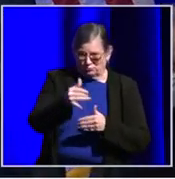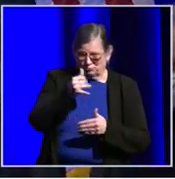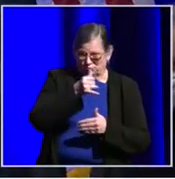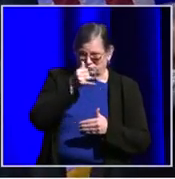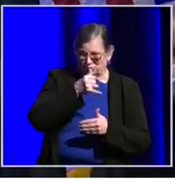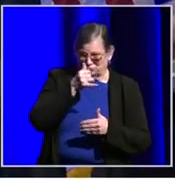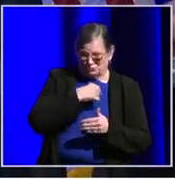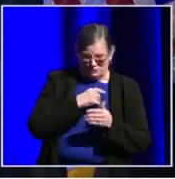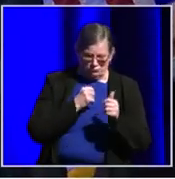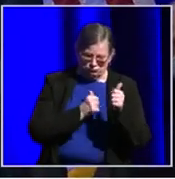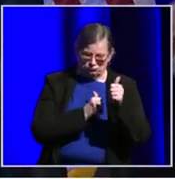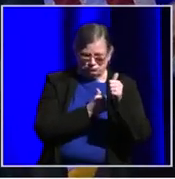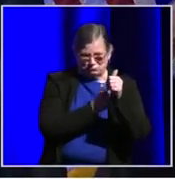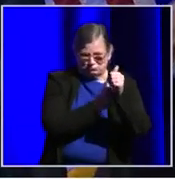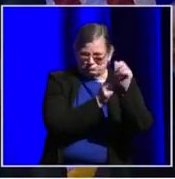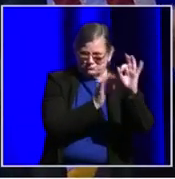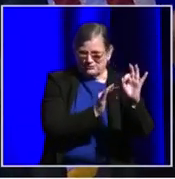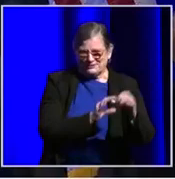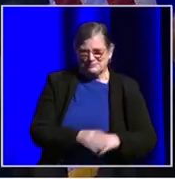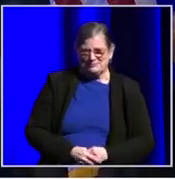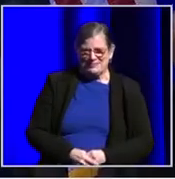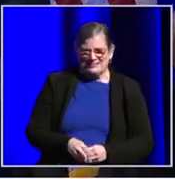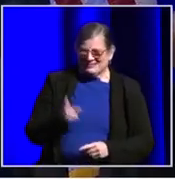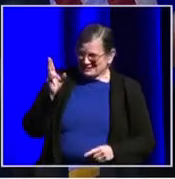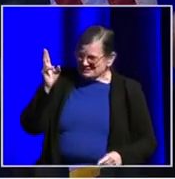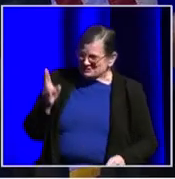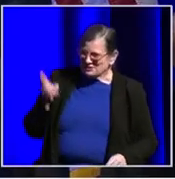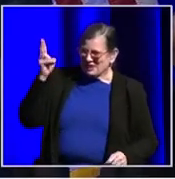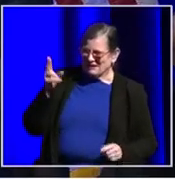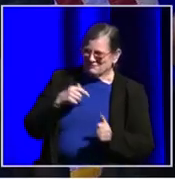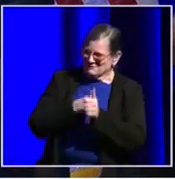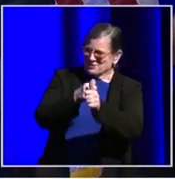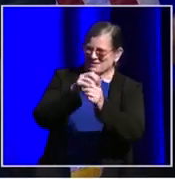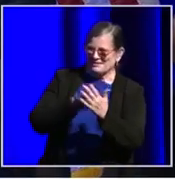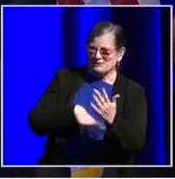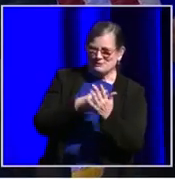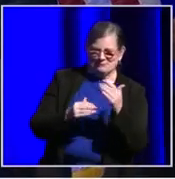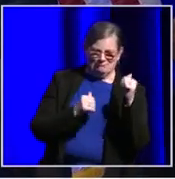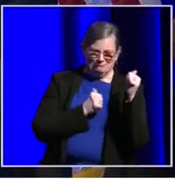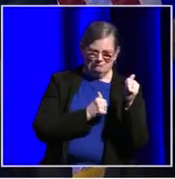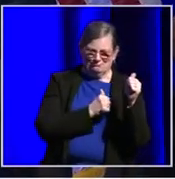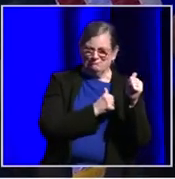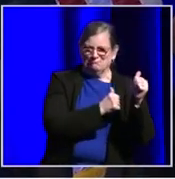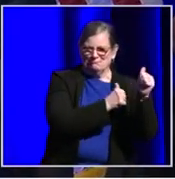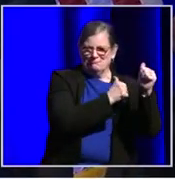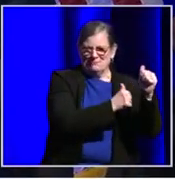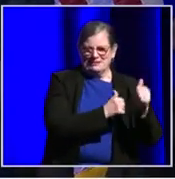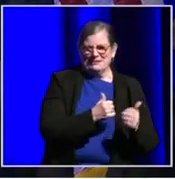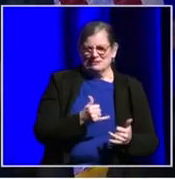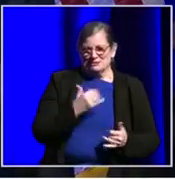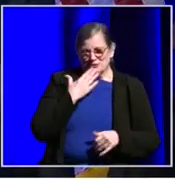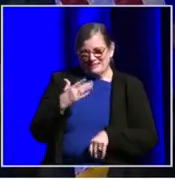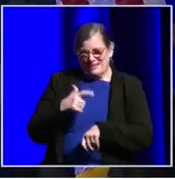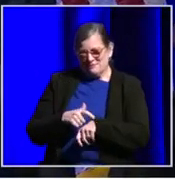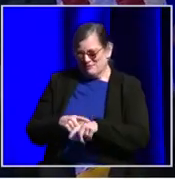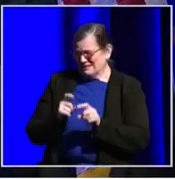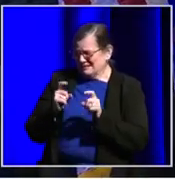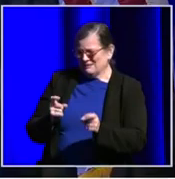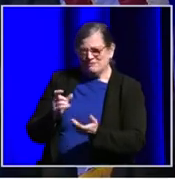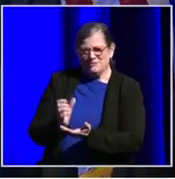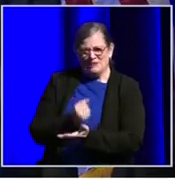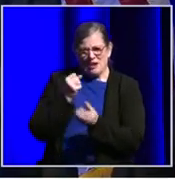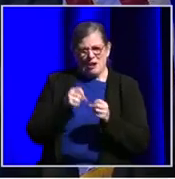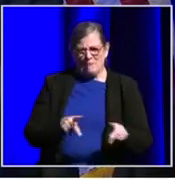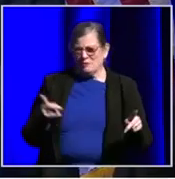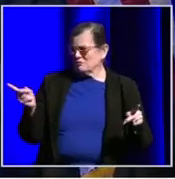That is indeed historic in a variety of ways, but gives you the opportunity to make a long speech before we